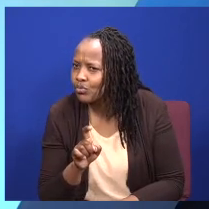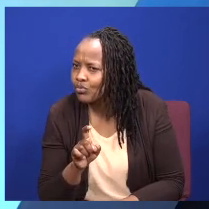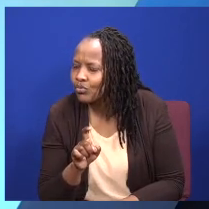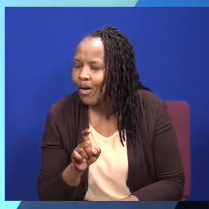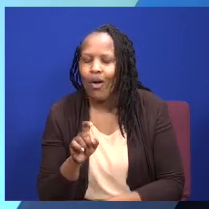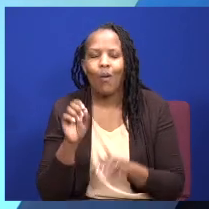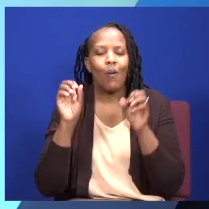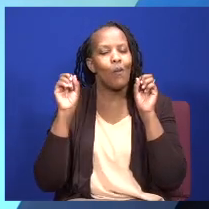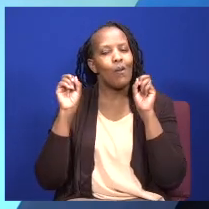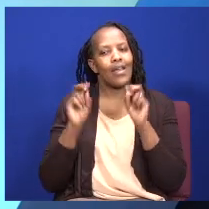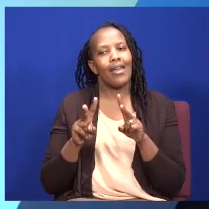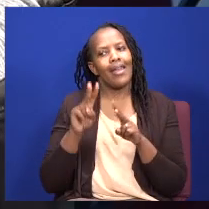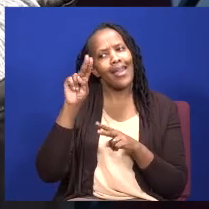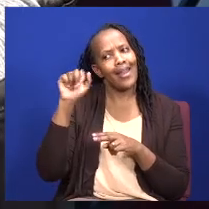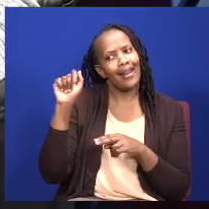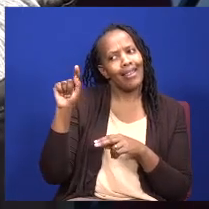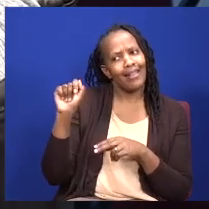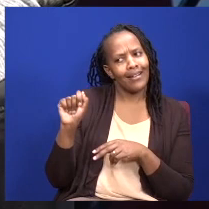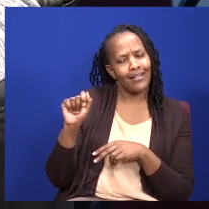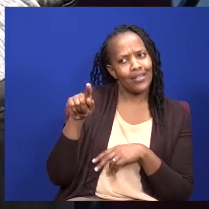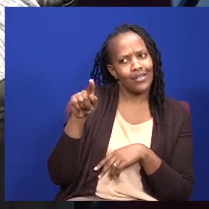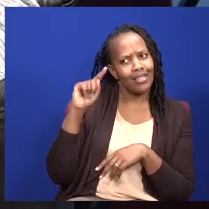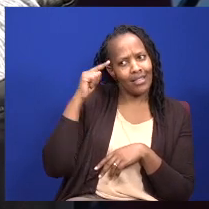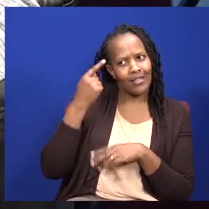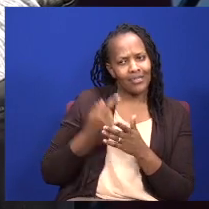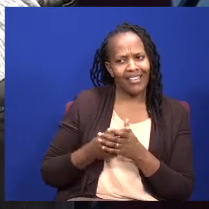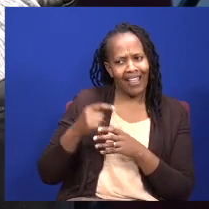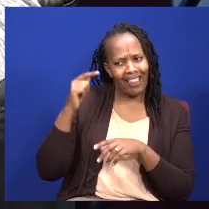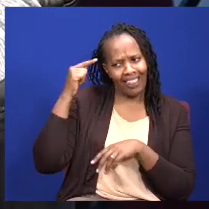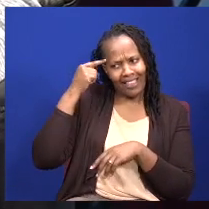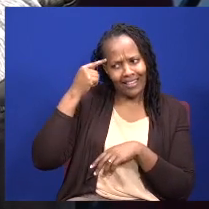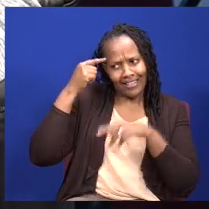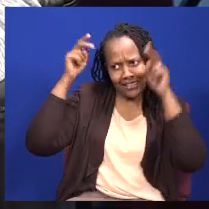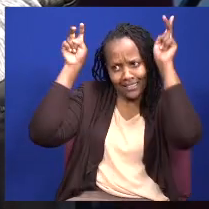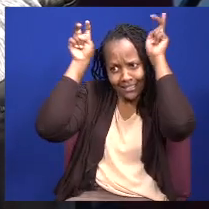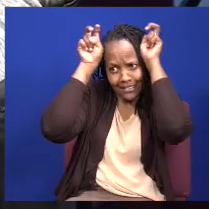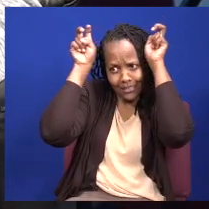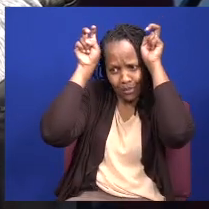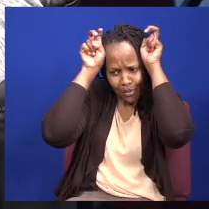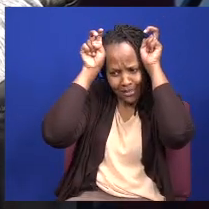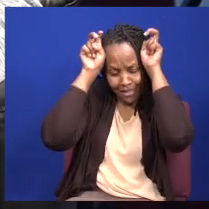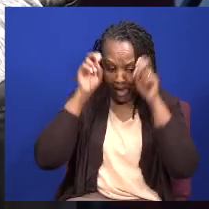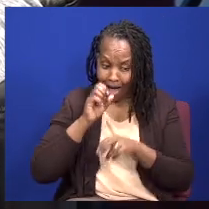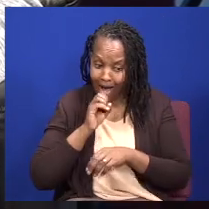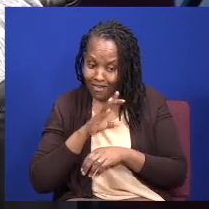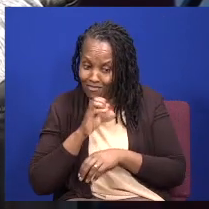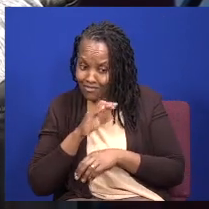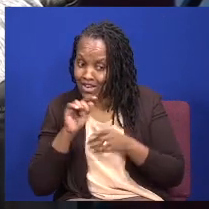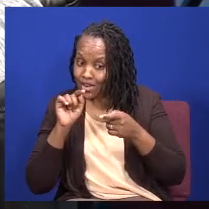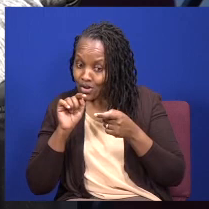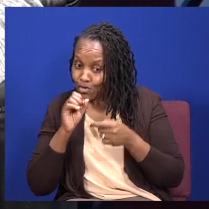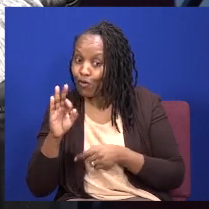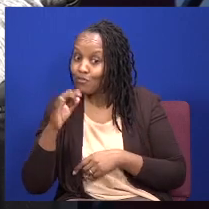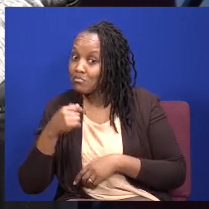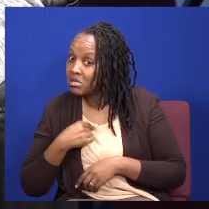Okay. Nathan, what do you think? I think the demons are afraid of me. They're afraid